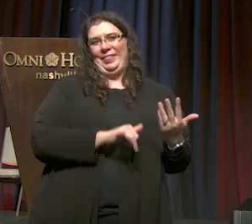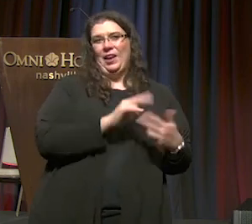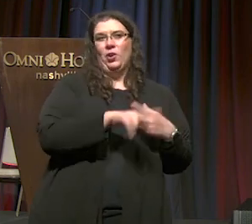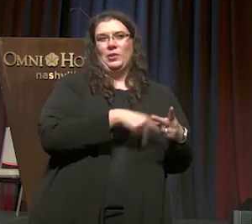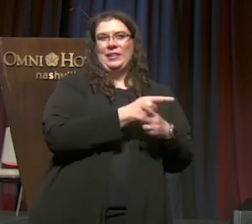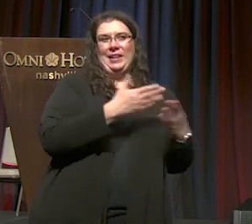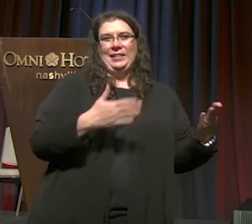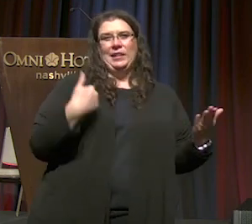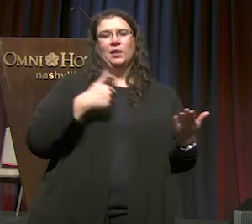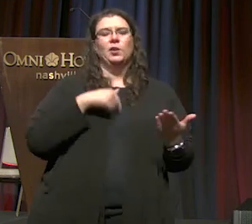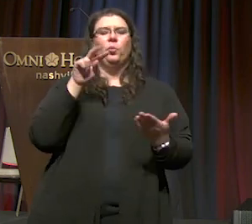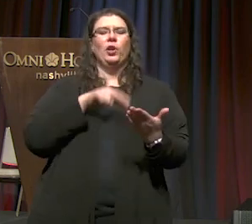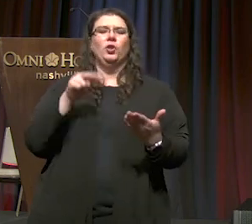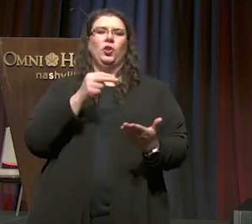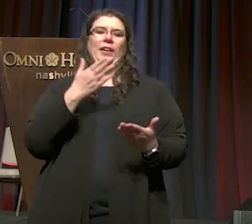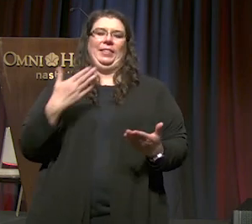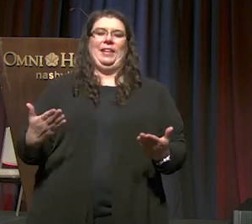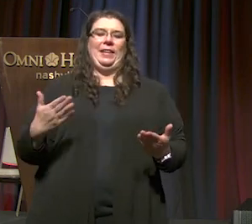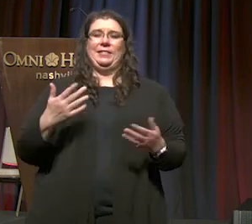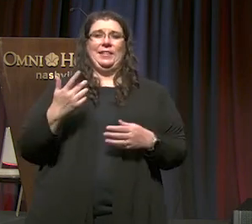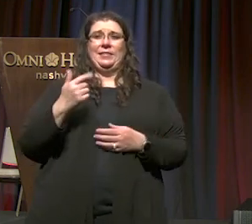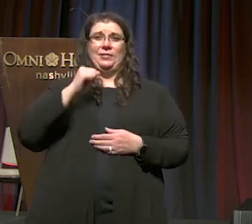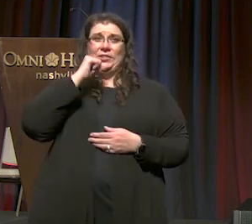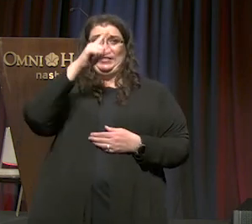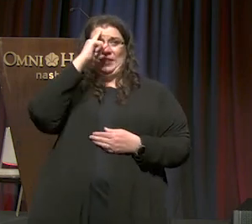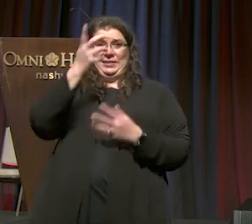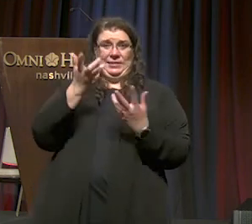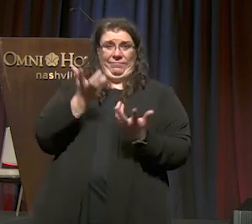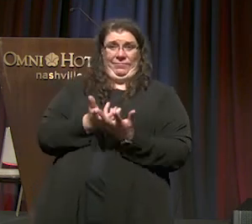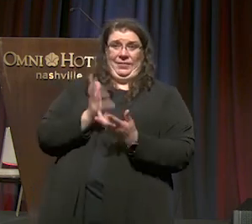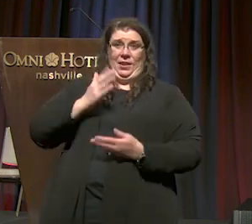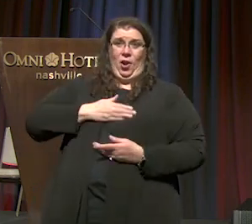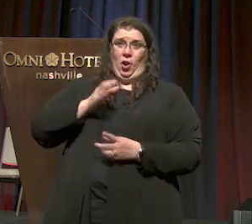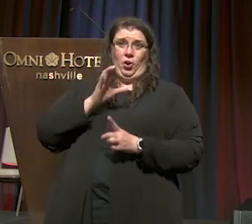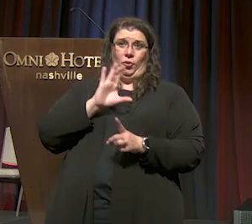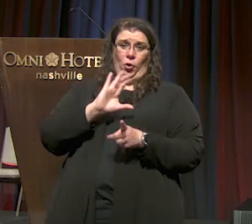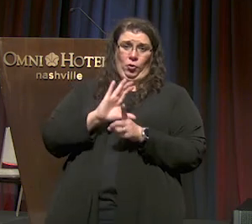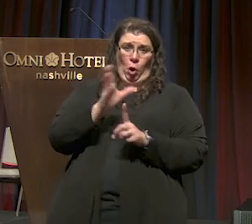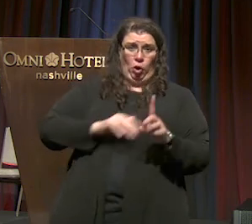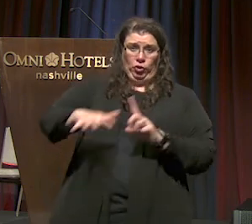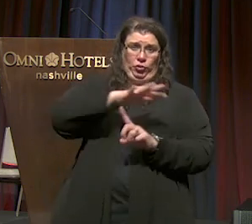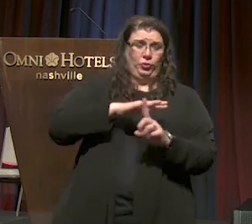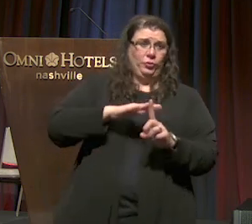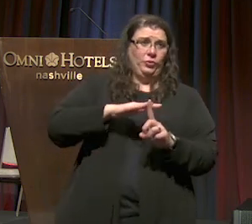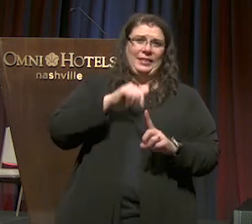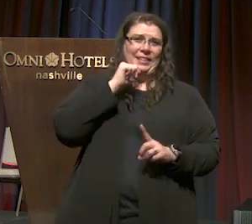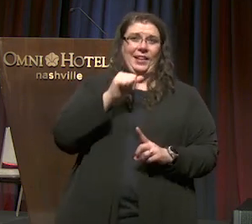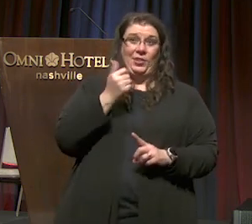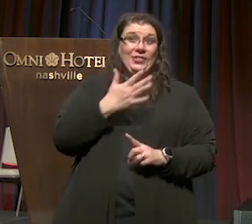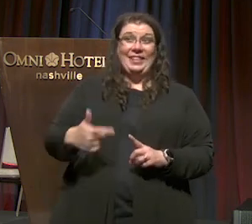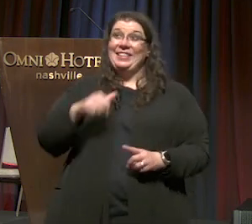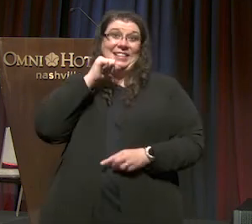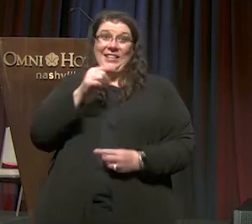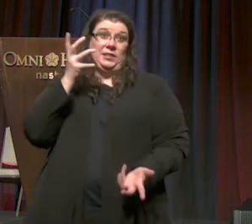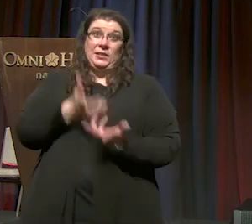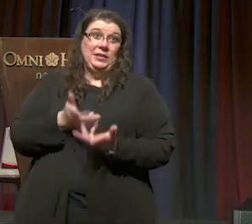things that just doesn't make sense in our culture. And there's stuff that doesn't make sense in our